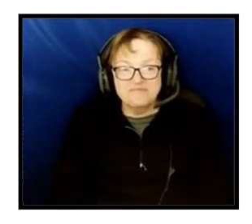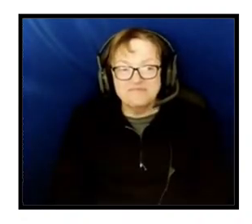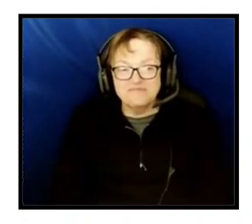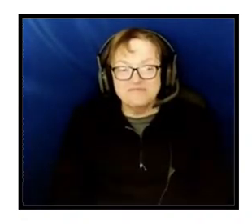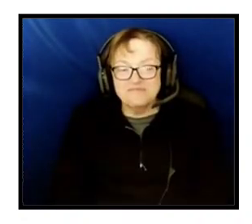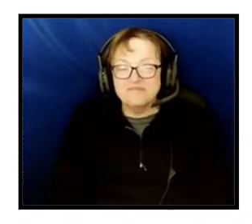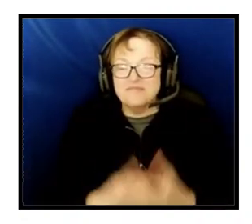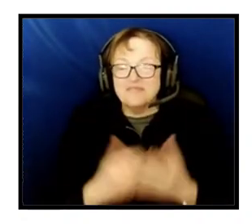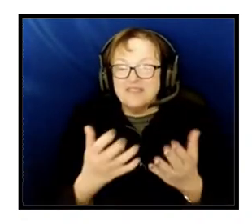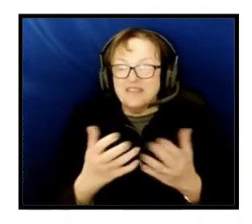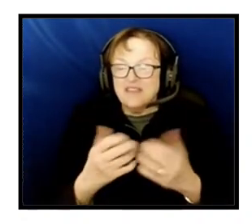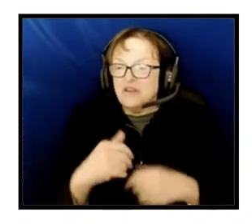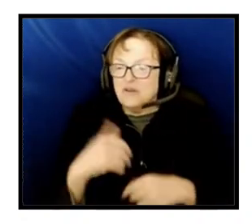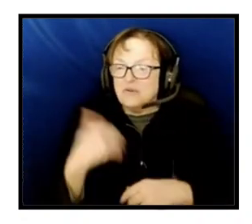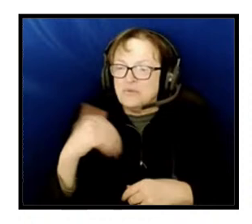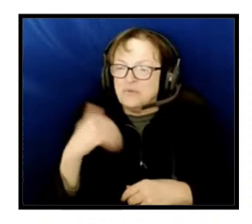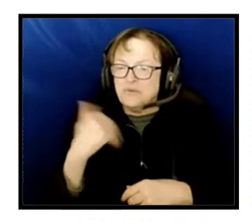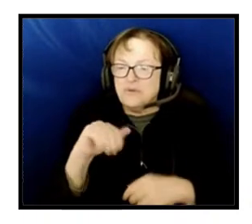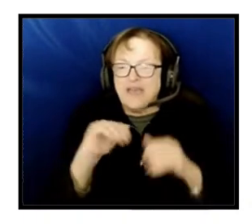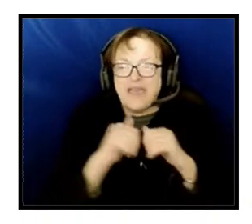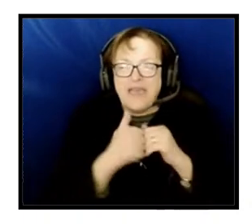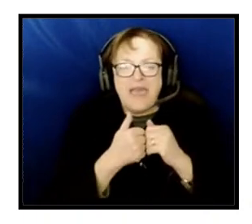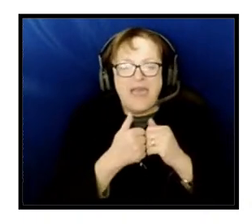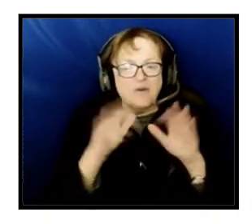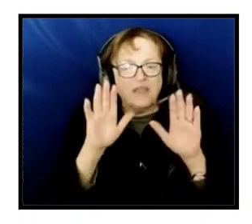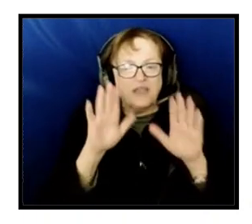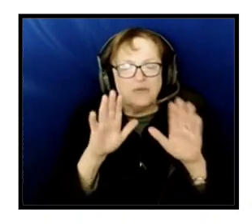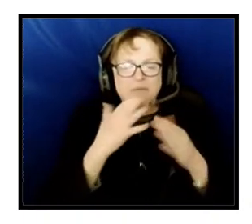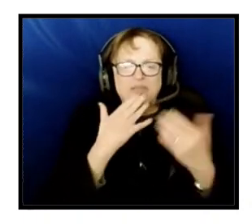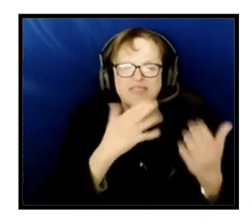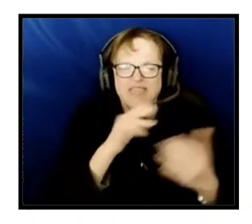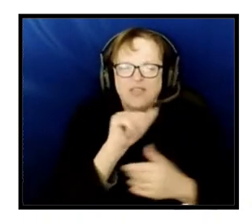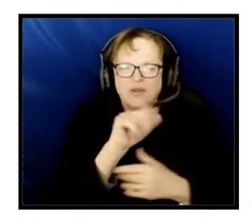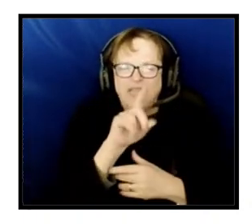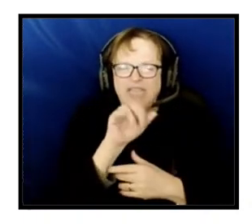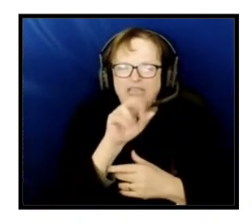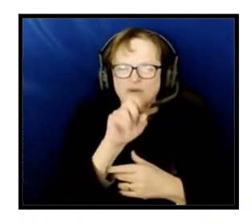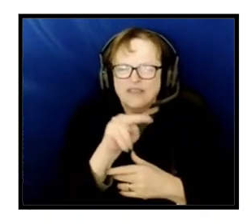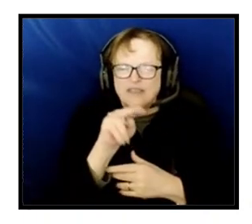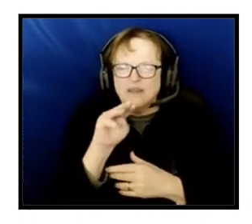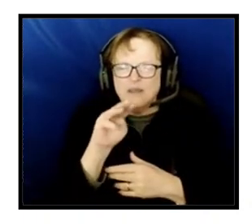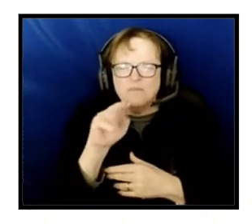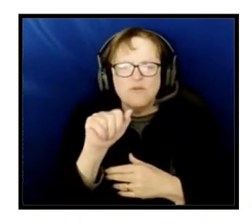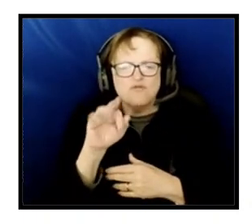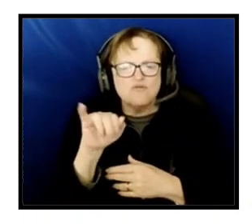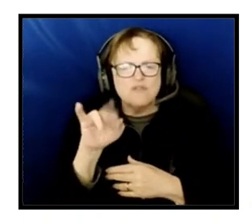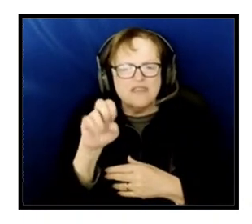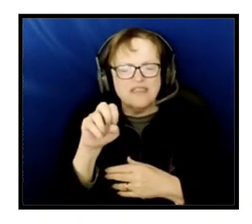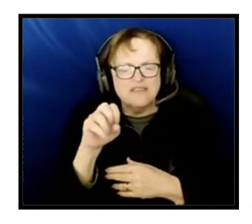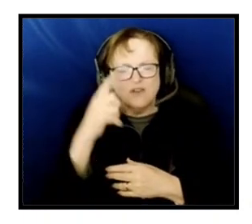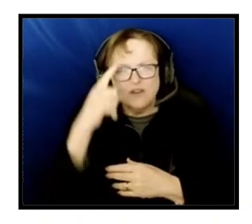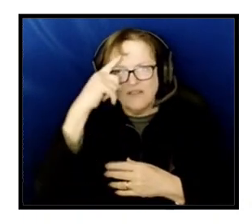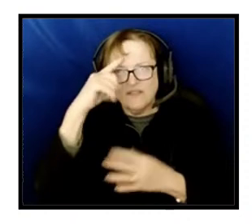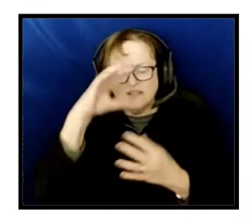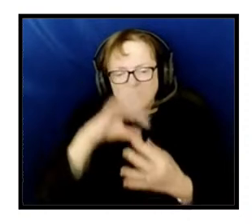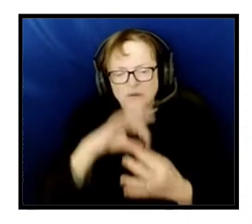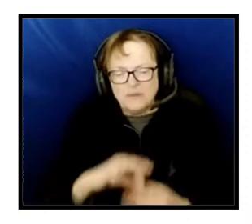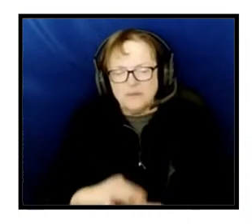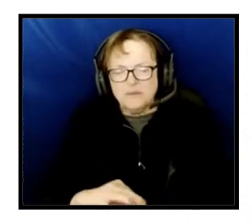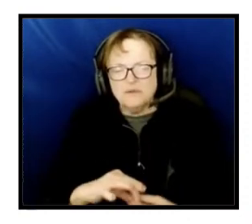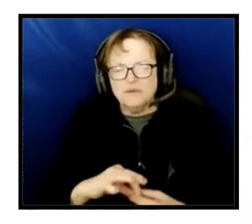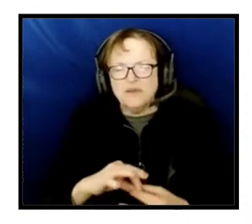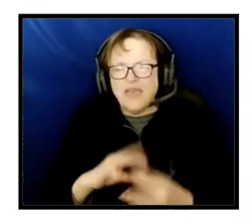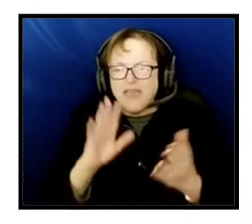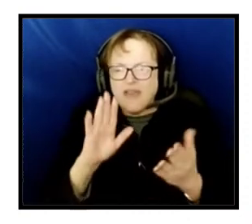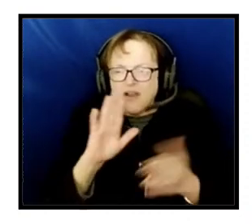Oh, how incredible. Thank you, Adrienne Maree, for grounding us and for calling up our ancestors